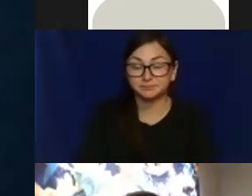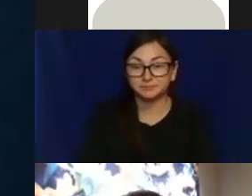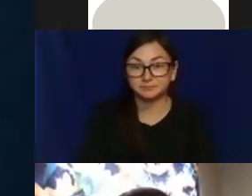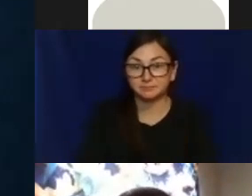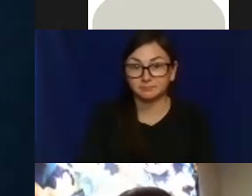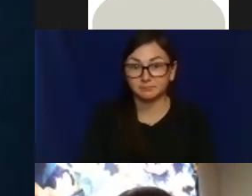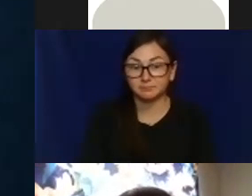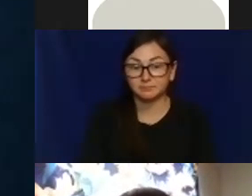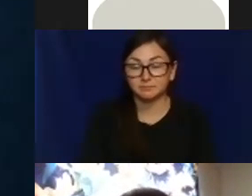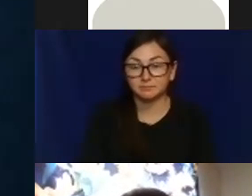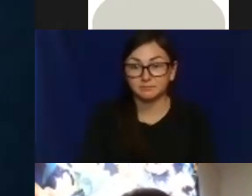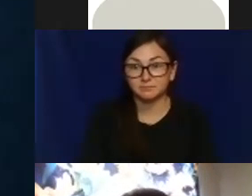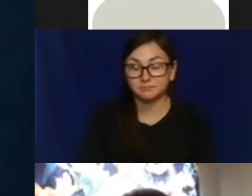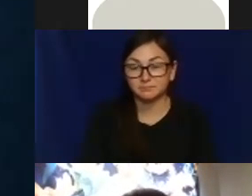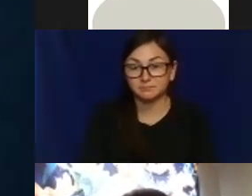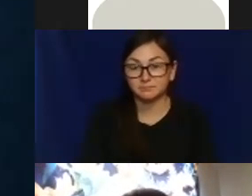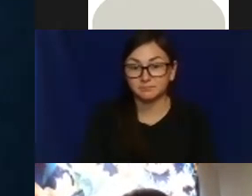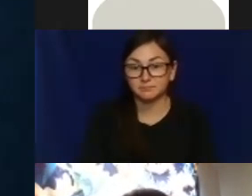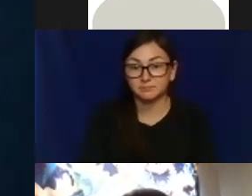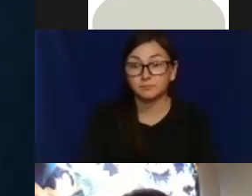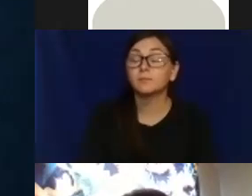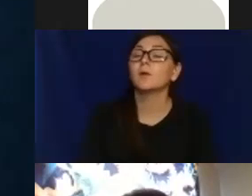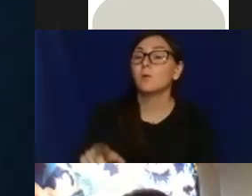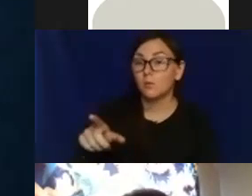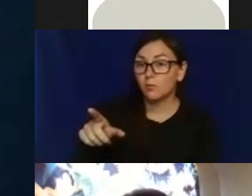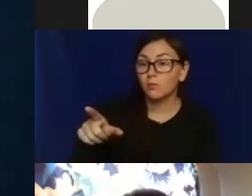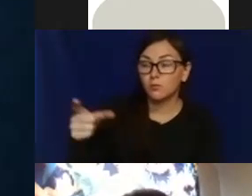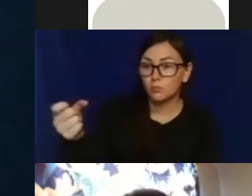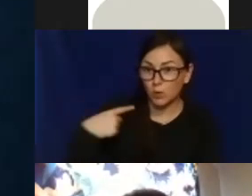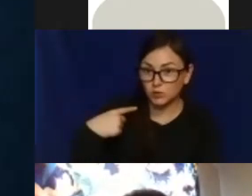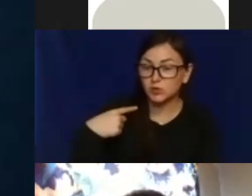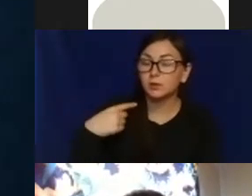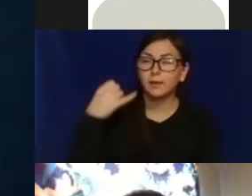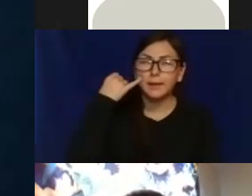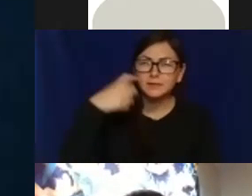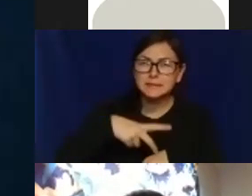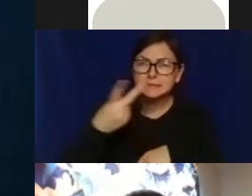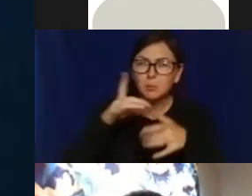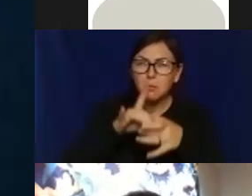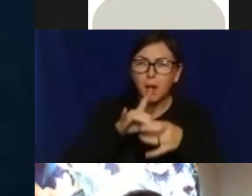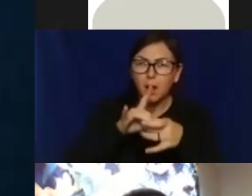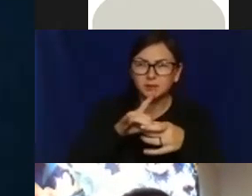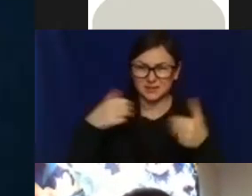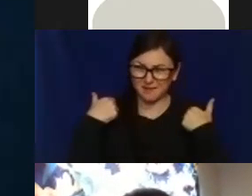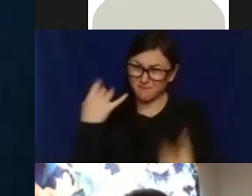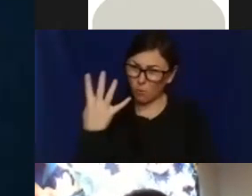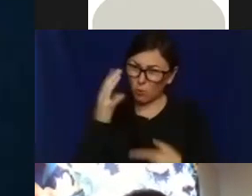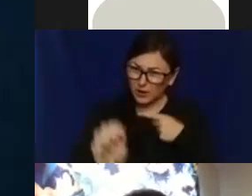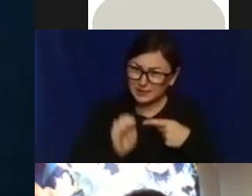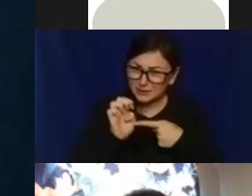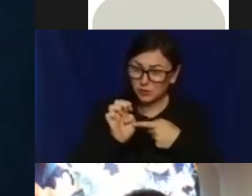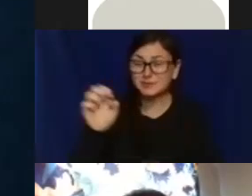And Ali, you asked the question, if it's a double bond, does it have 4 electrons? That is correct. A double